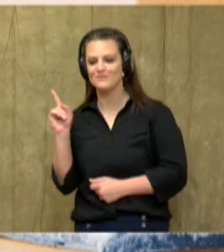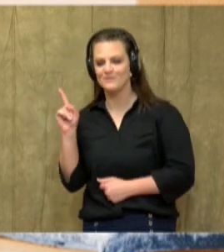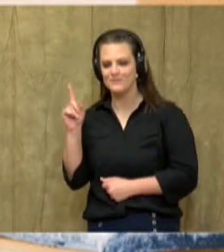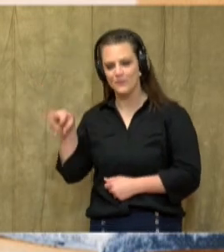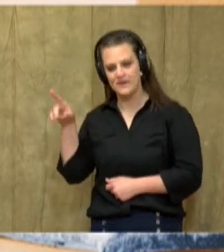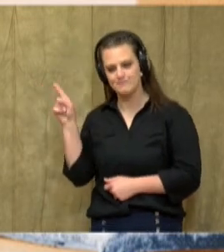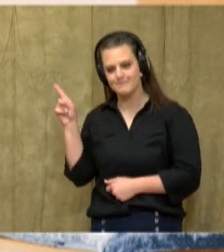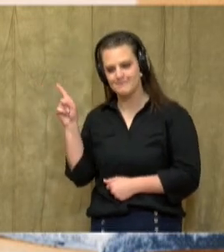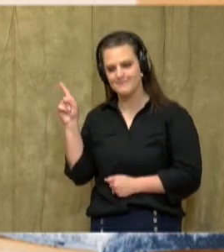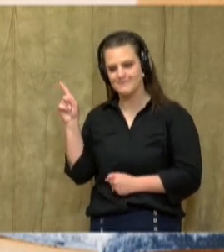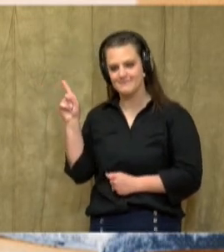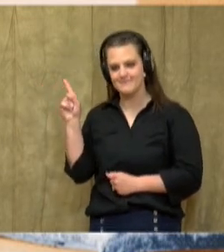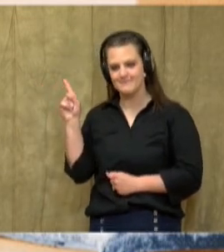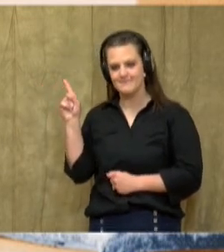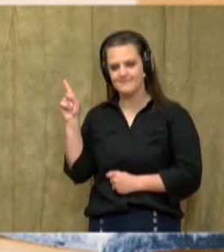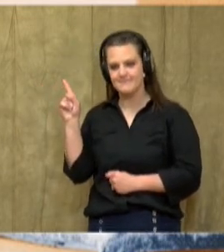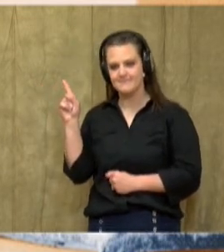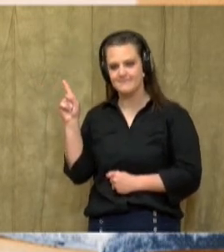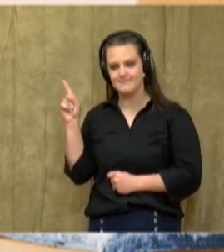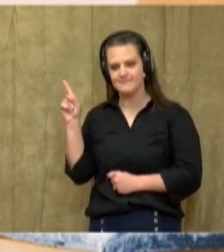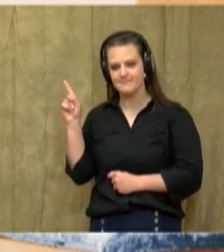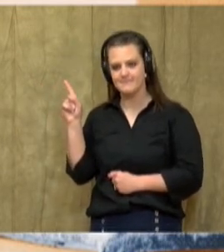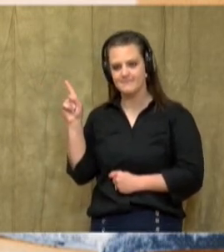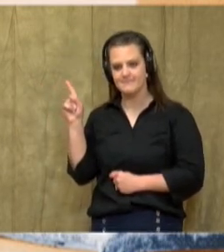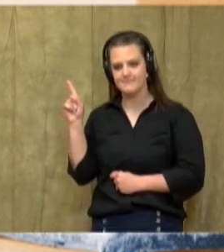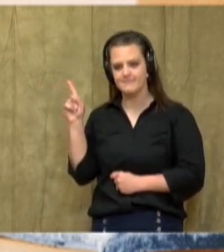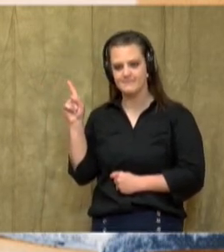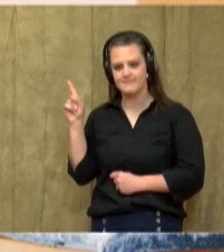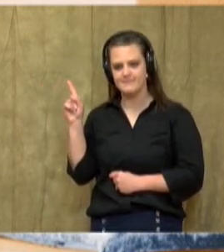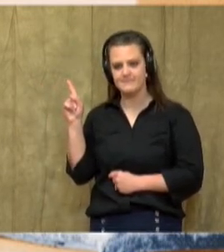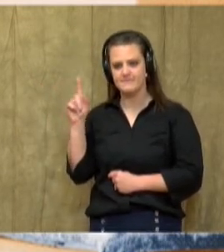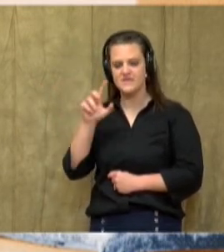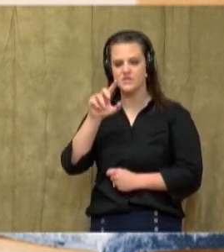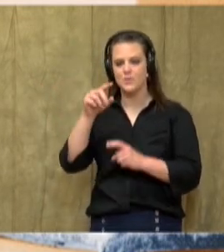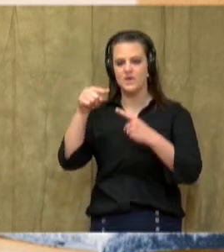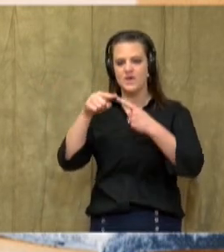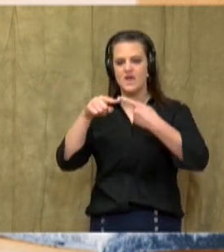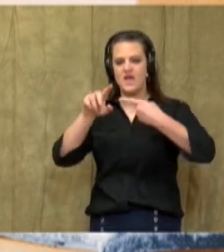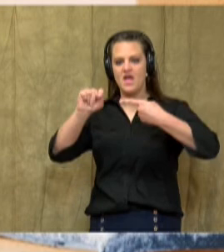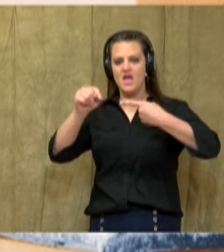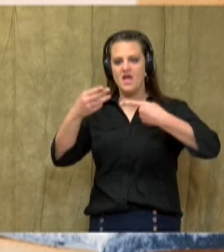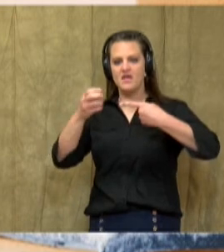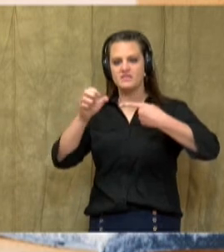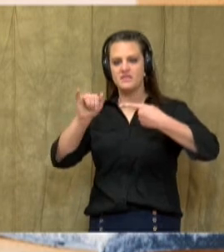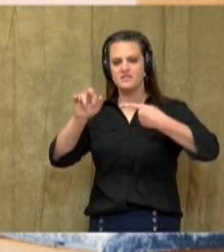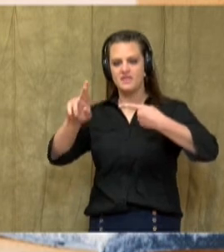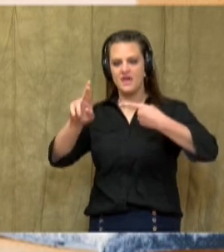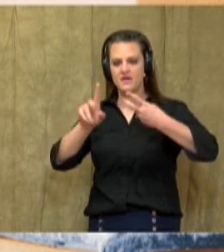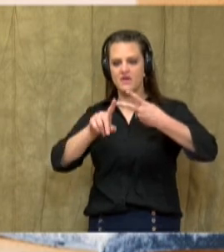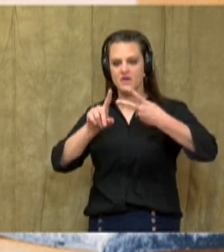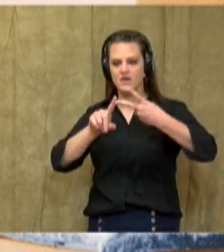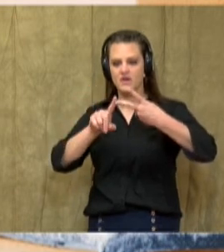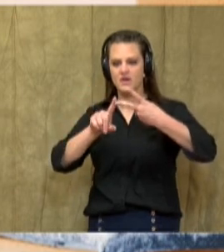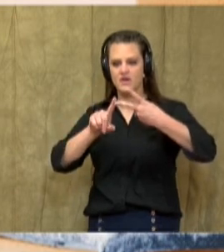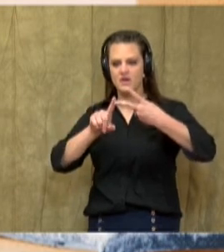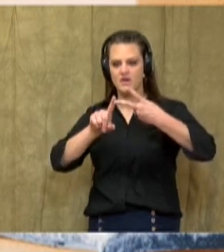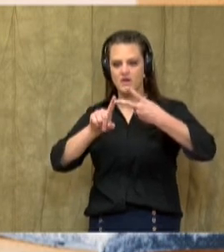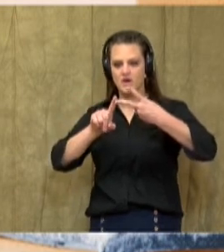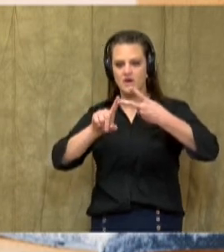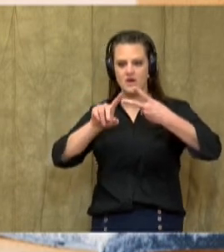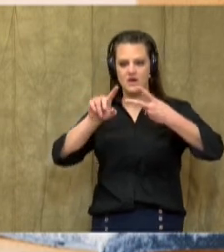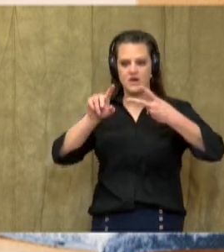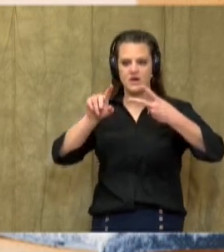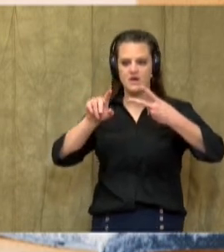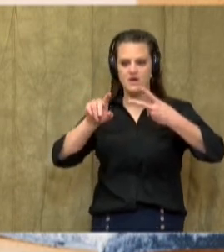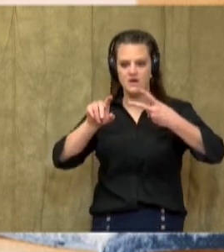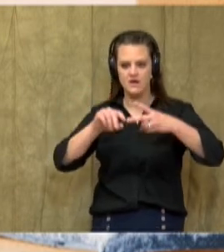these sentences. Raise your hand when you see them. I'm sure a lot of you maybe have caught the last one. But did